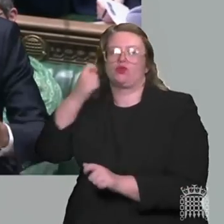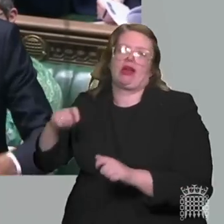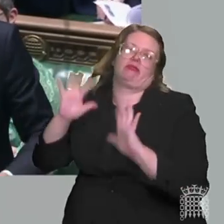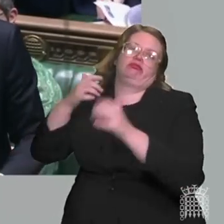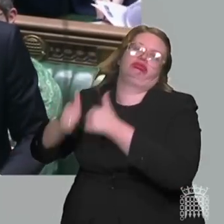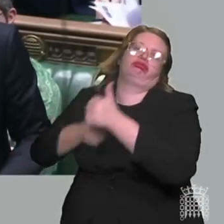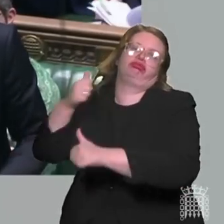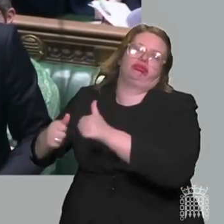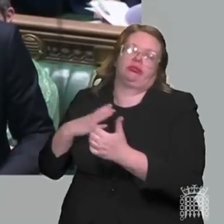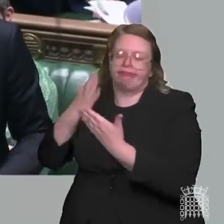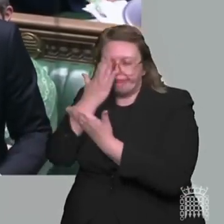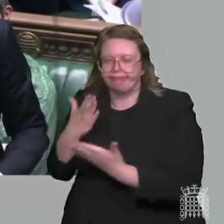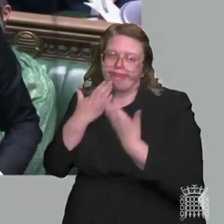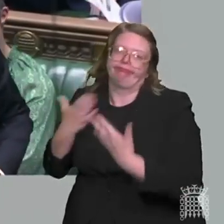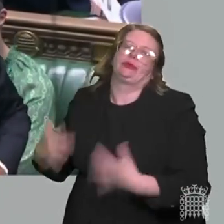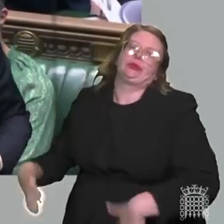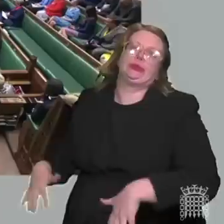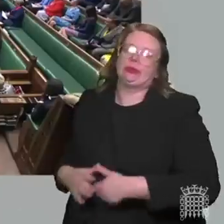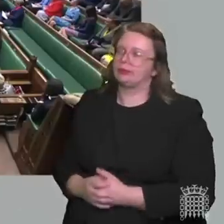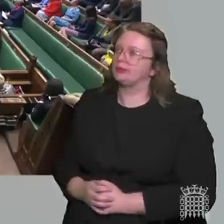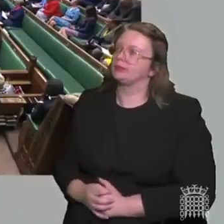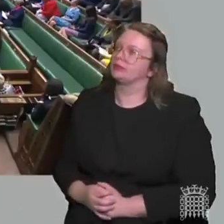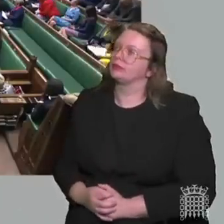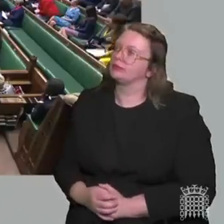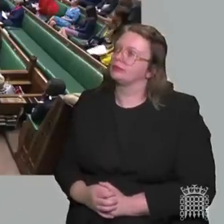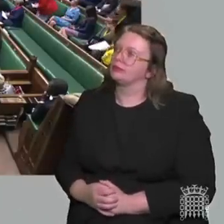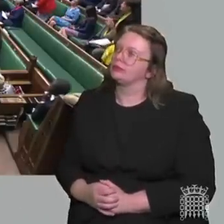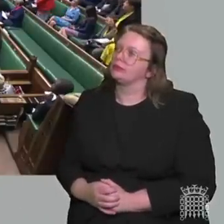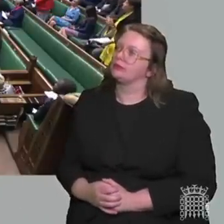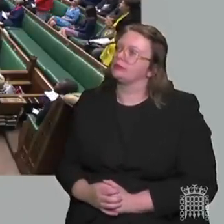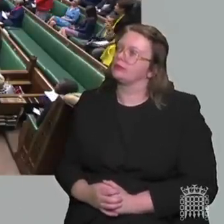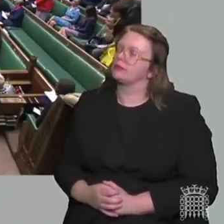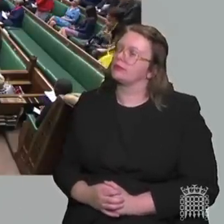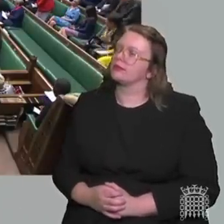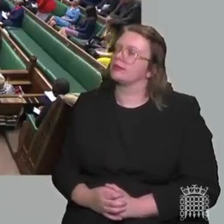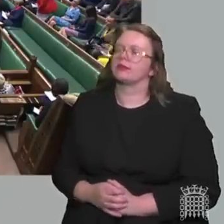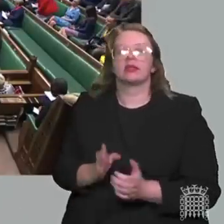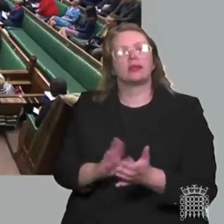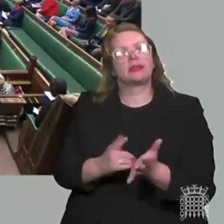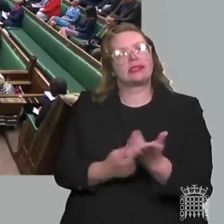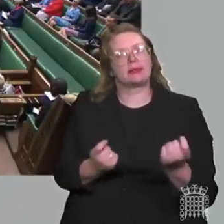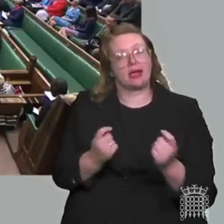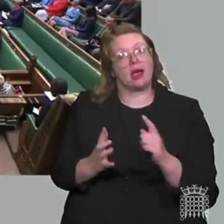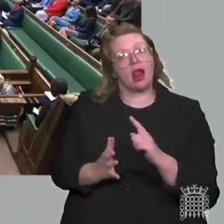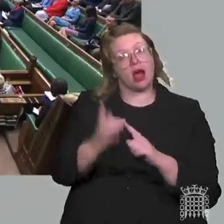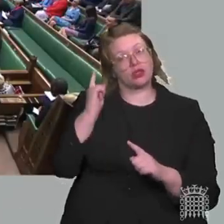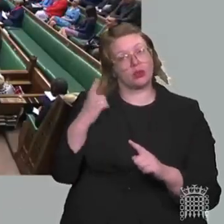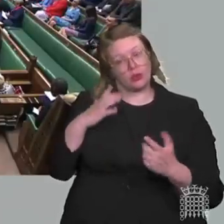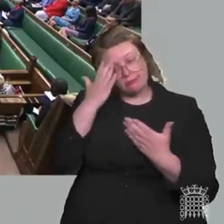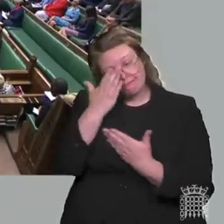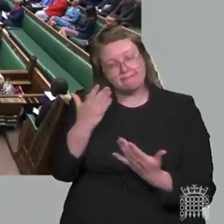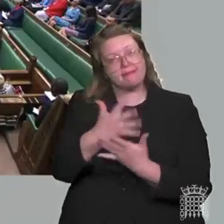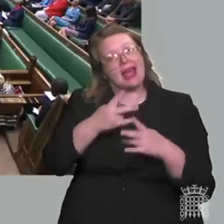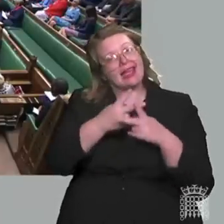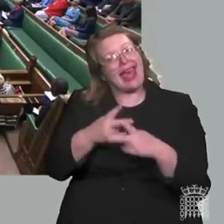Ukraine. They deserve our absolute admiration and support. Sally Ann Hart. Mr. Speaker, last week we acknowledged and celebrate carers, of which there